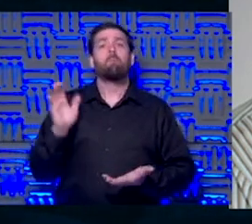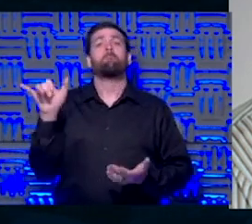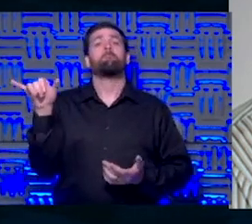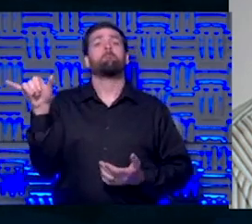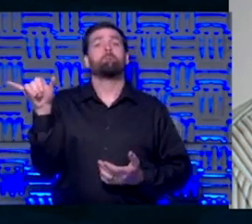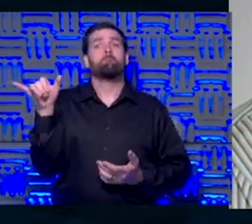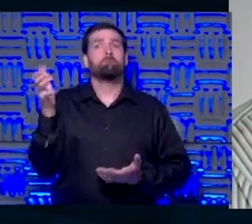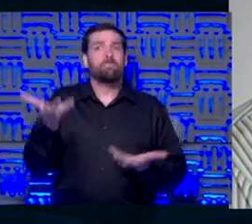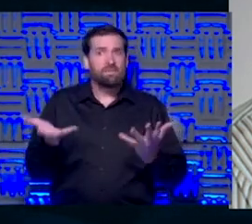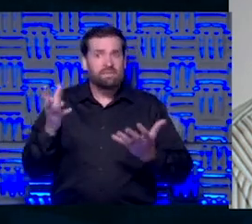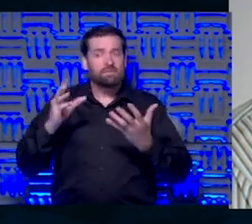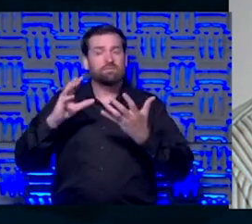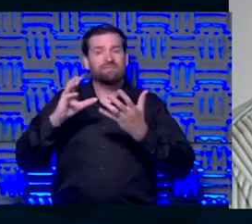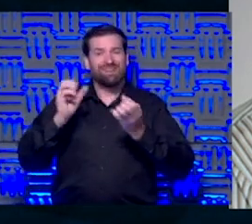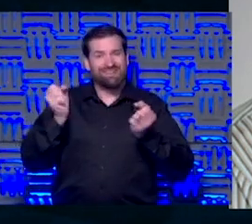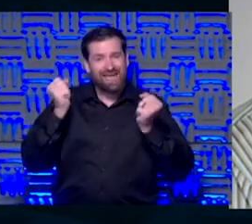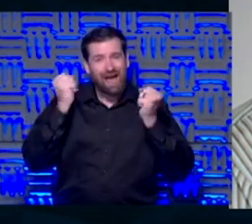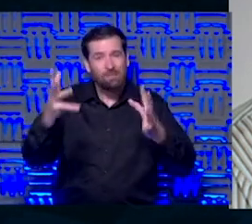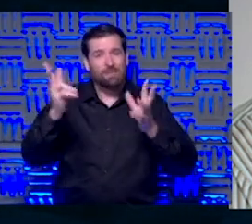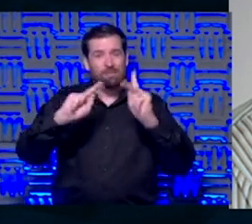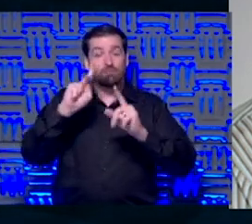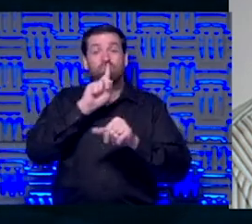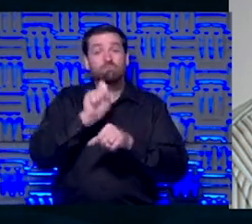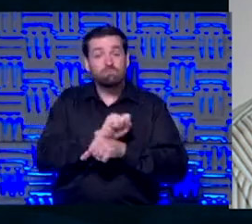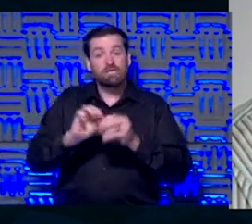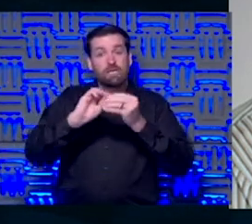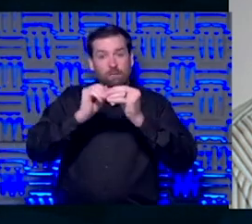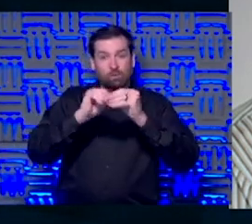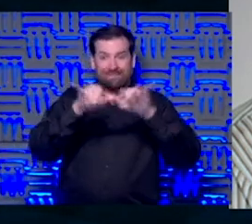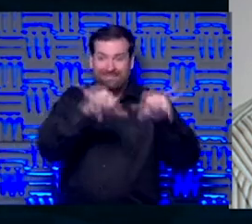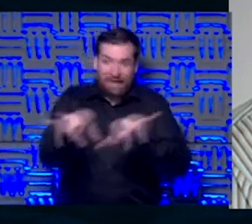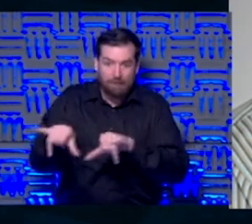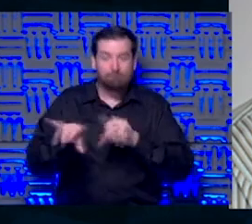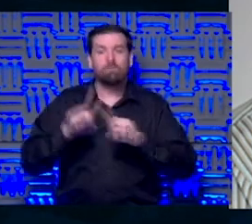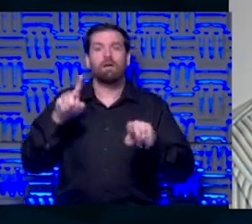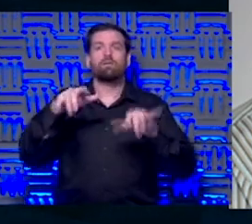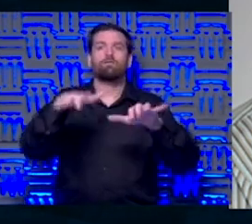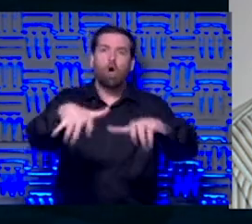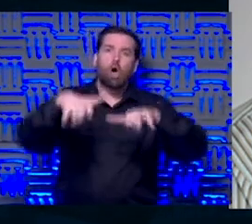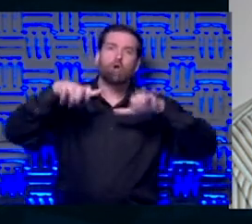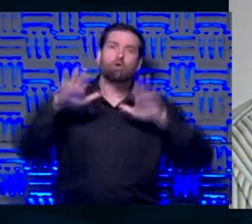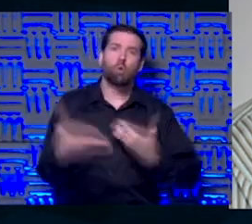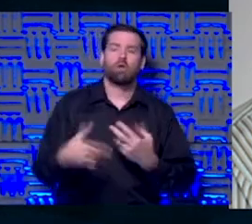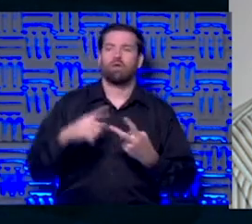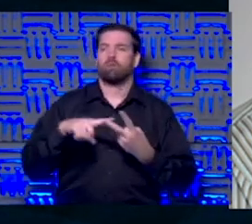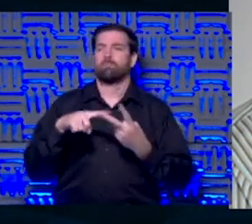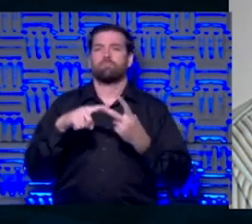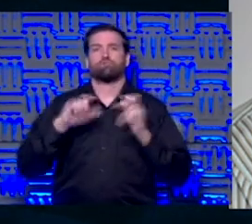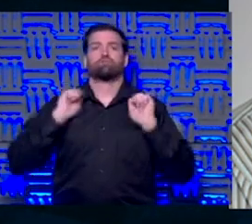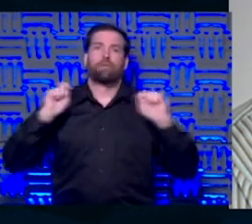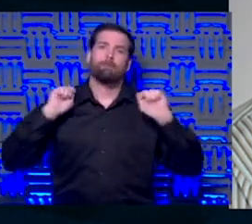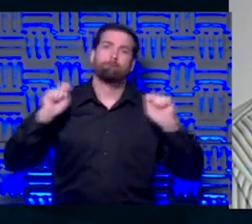building, but if you can spread them out into gyms and auditoriums and common spaces that